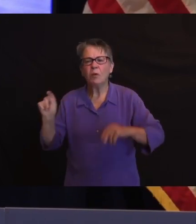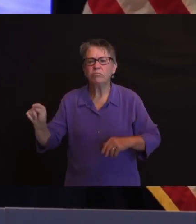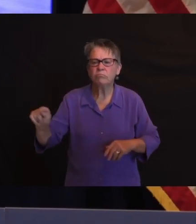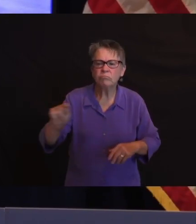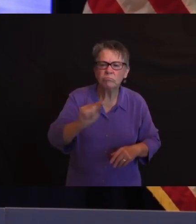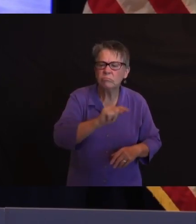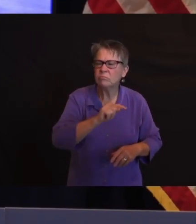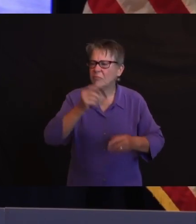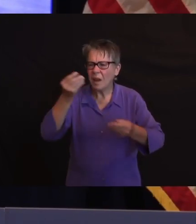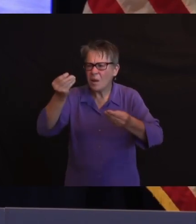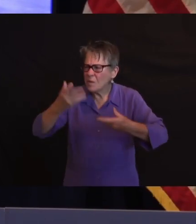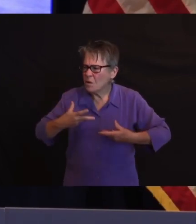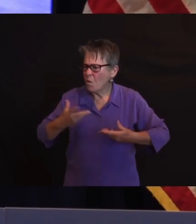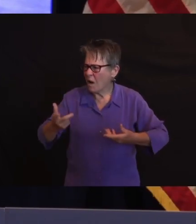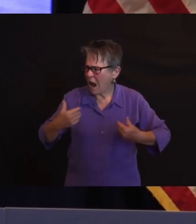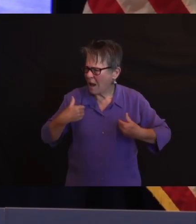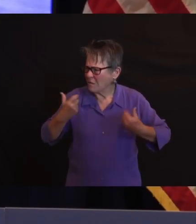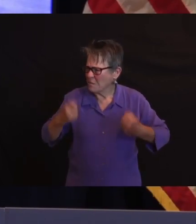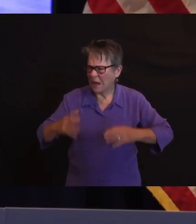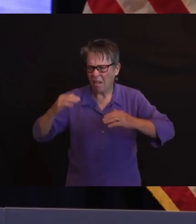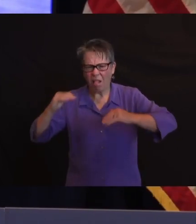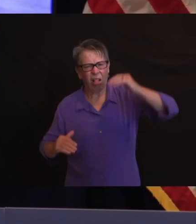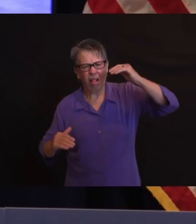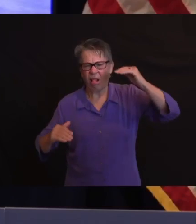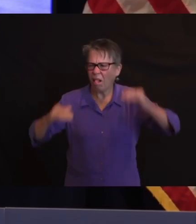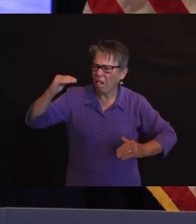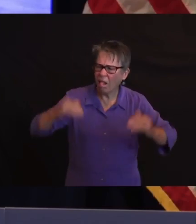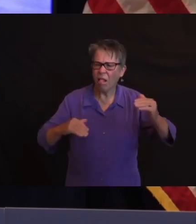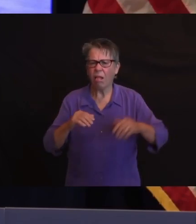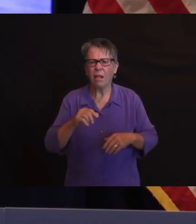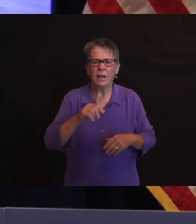We know it's broadly, there's two